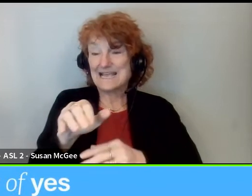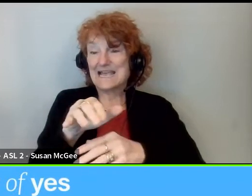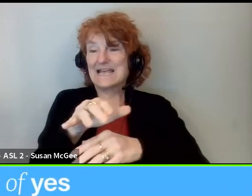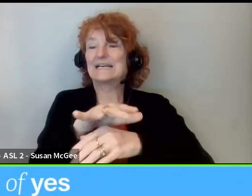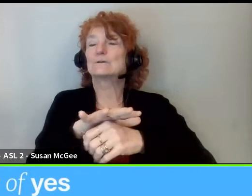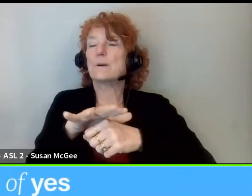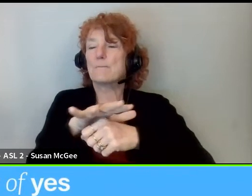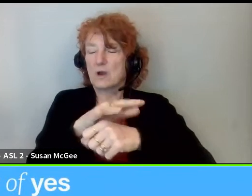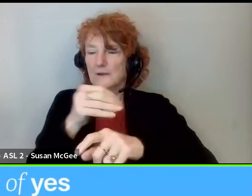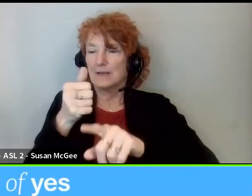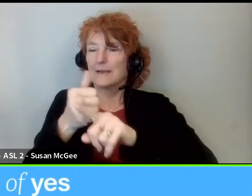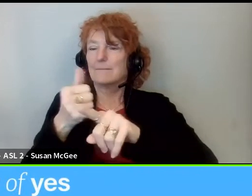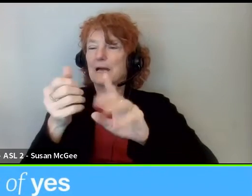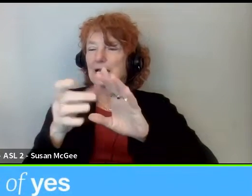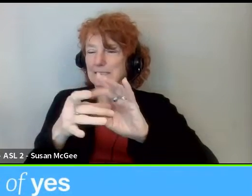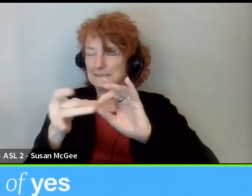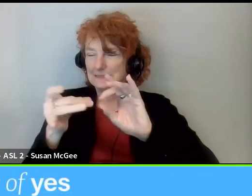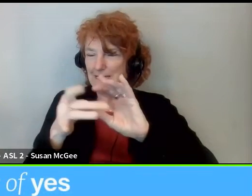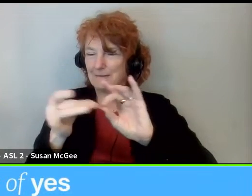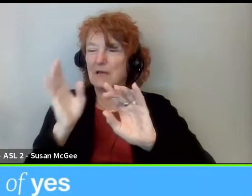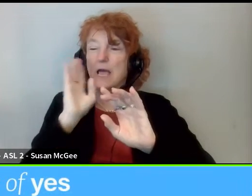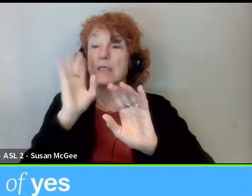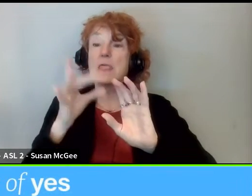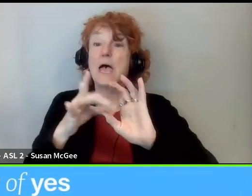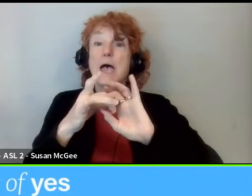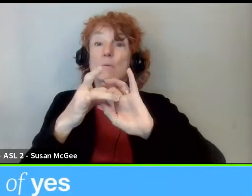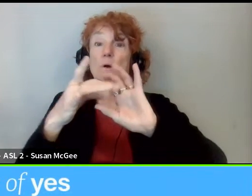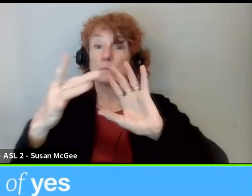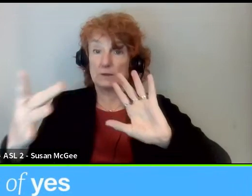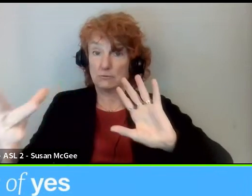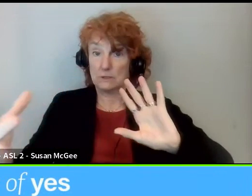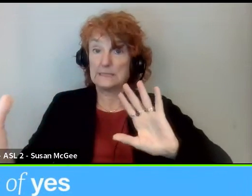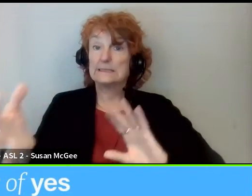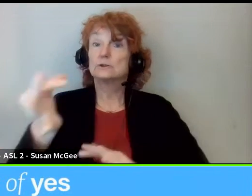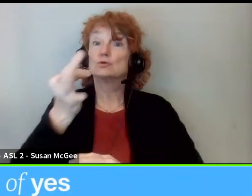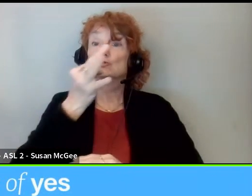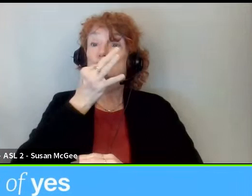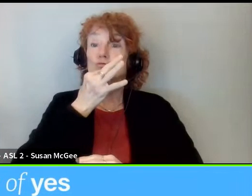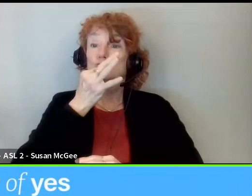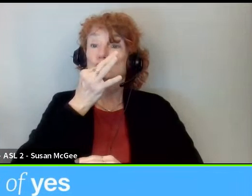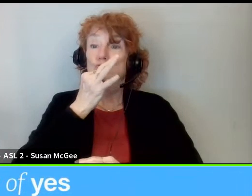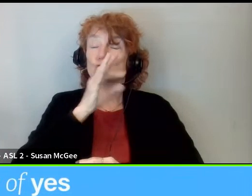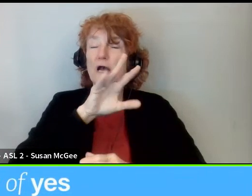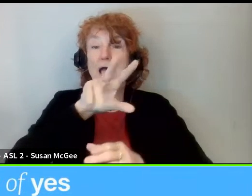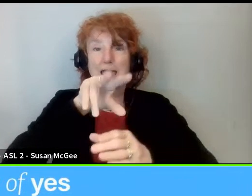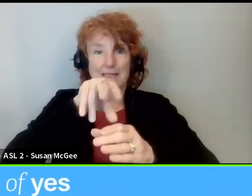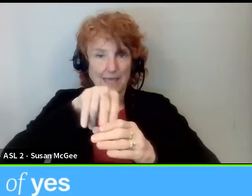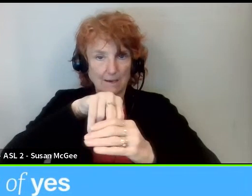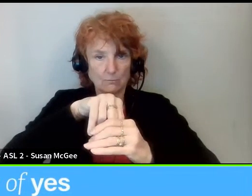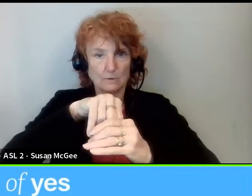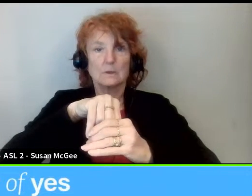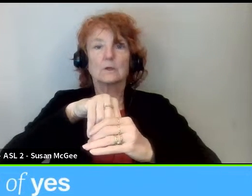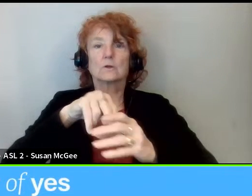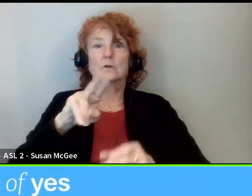That will also be released in the coming weeks, and that will include unit projections for the